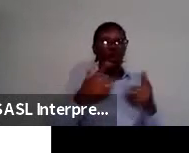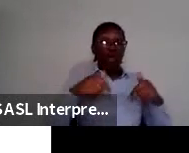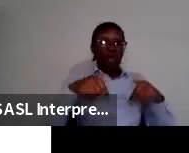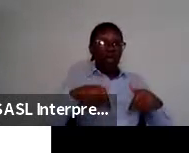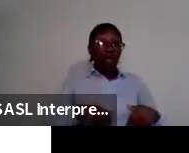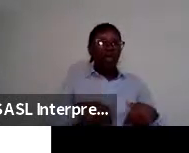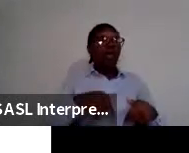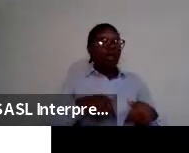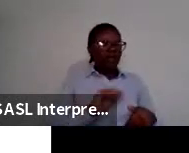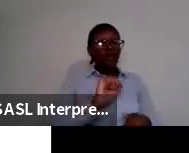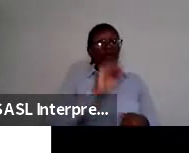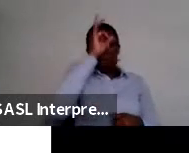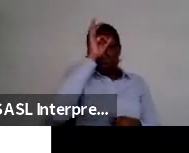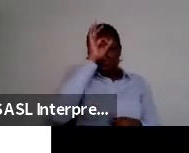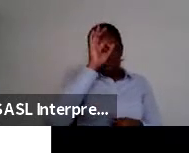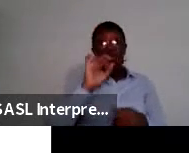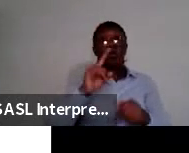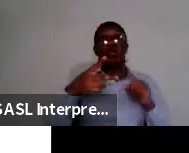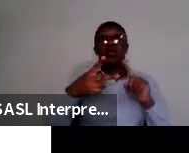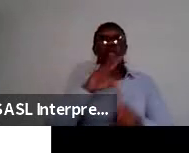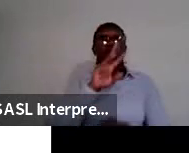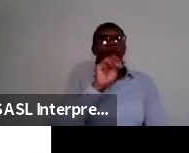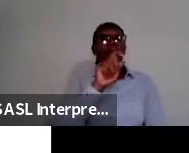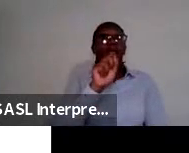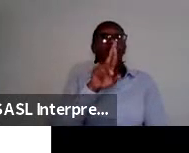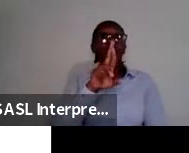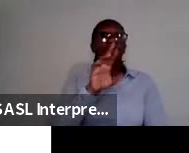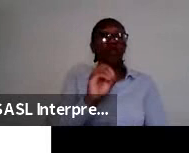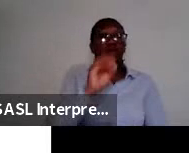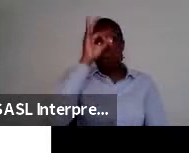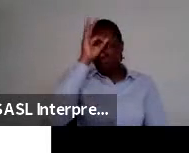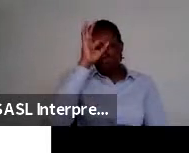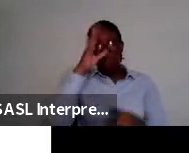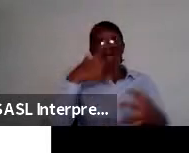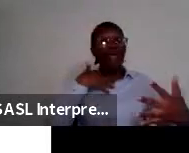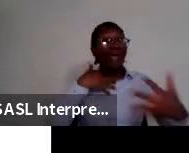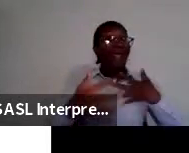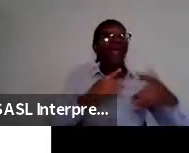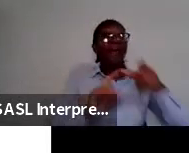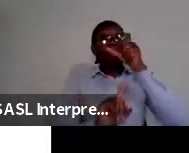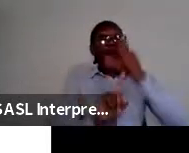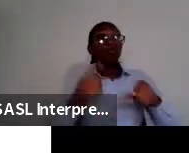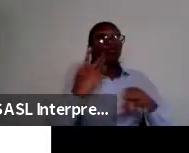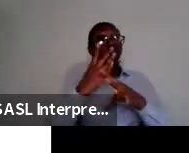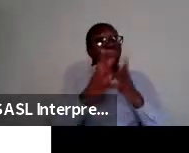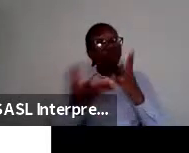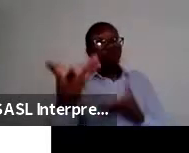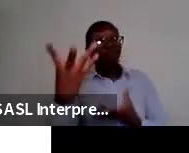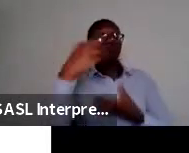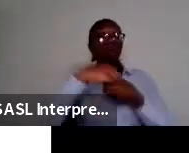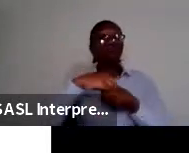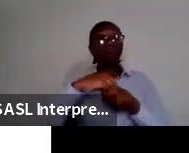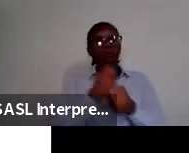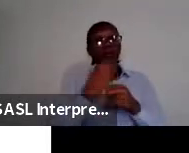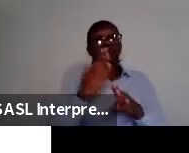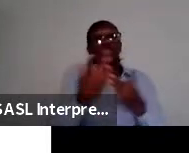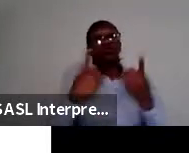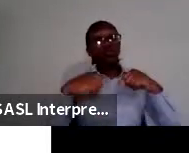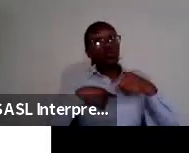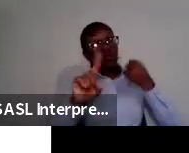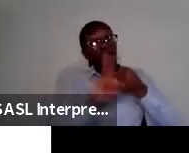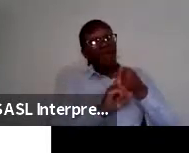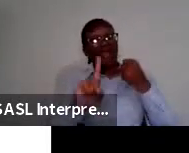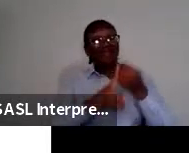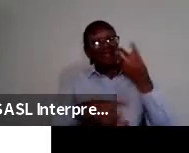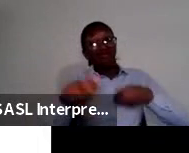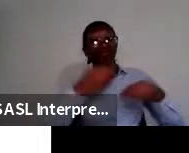to the DTIC to the Metro Police, and everybody joining hands to fight this scourge of illicit trade and